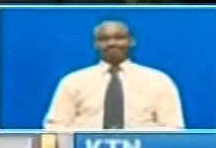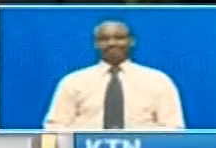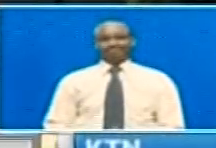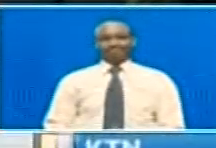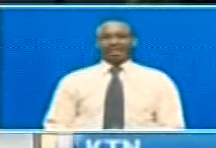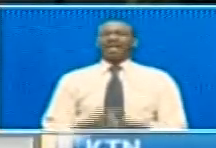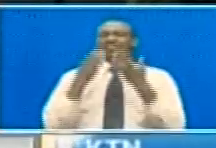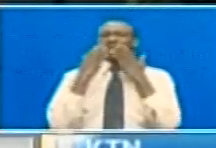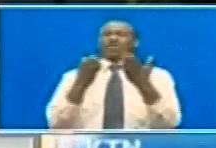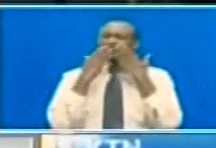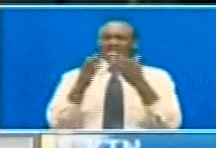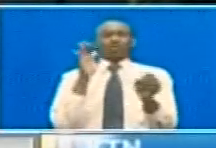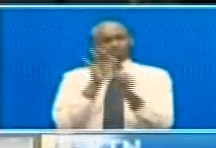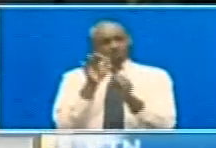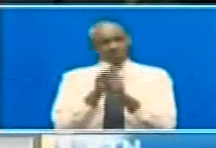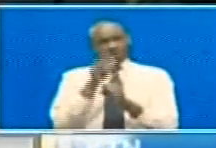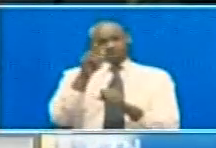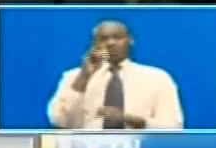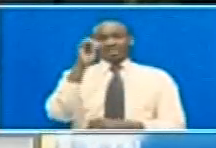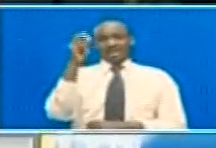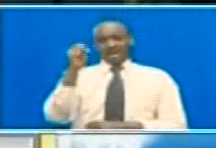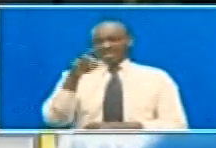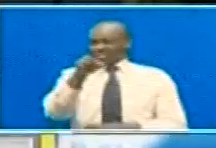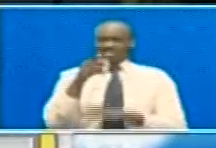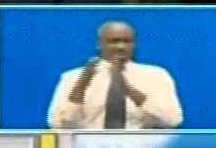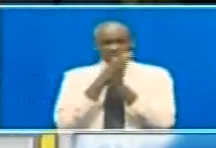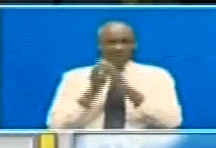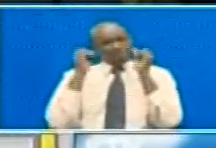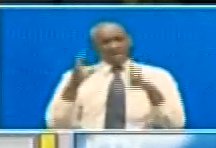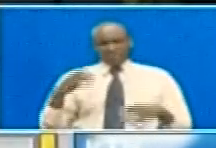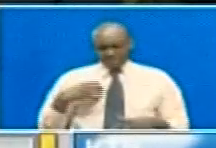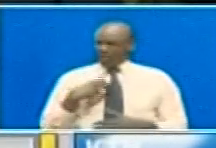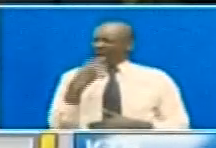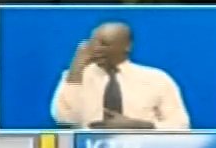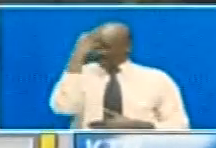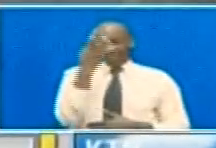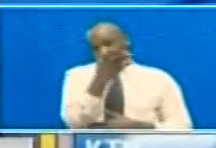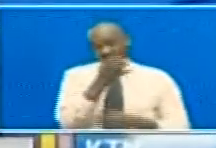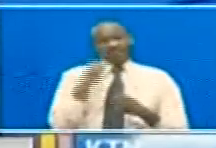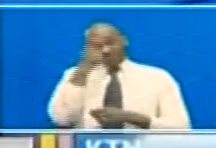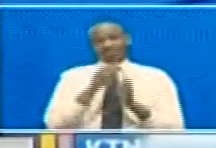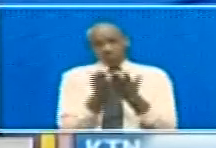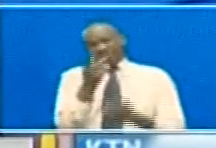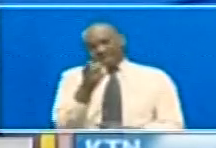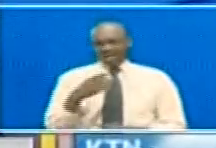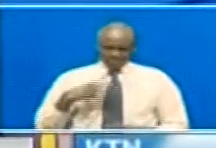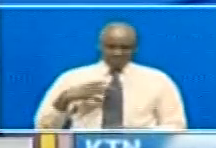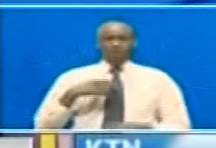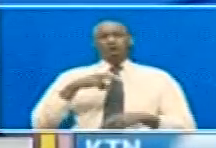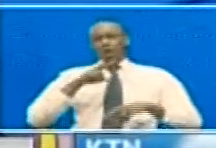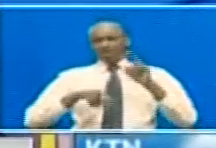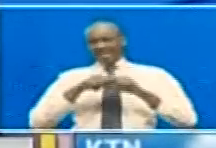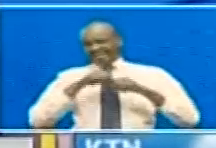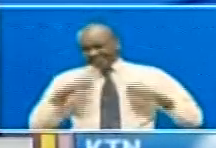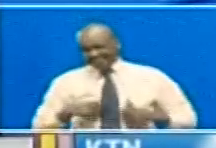Afula, thank you so much. Ian, of course, covering that story that has gotten the attention of Kenyans, especially on social media, that Chinese restaurant that does